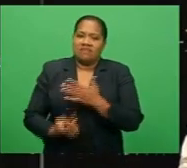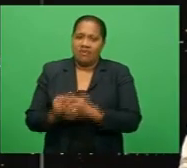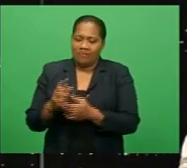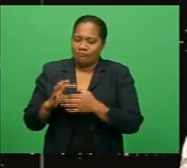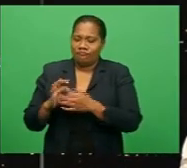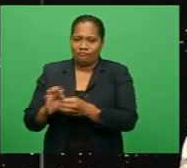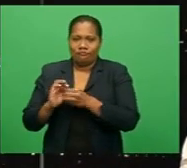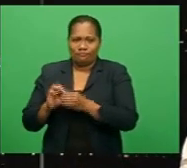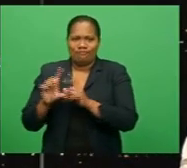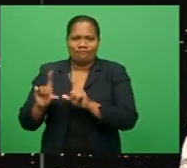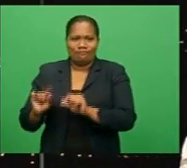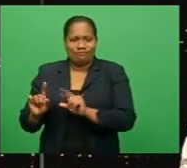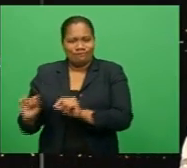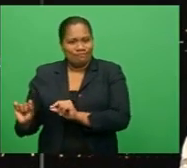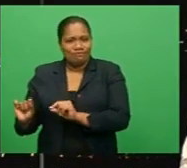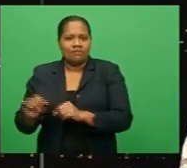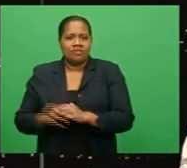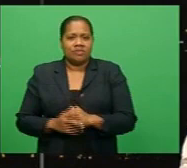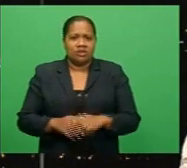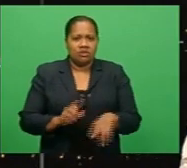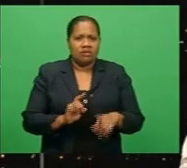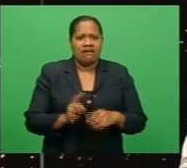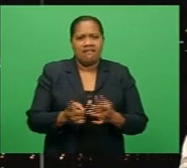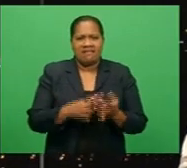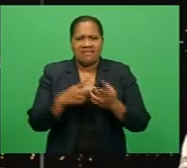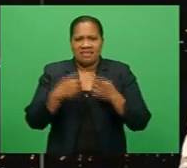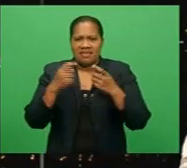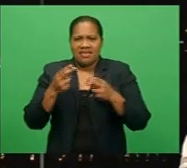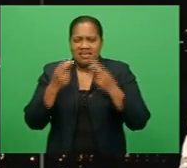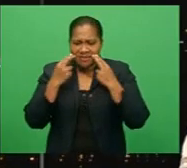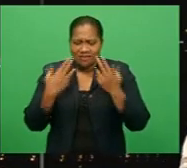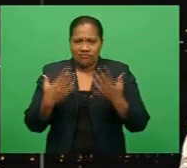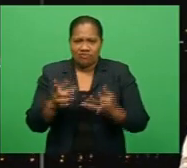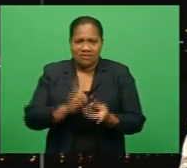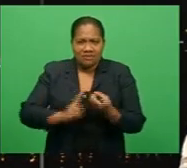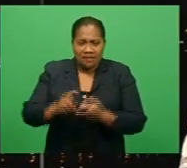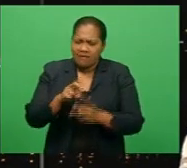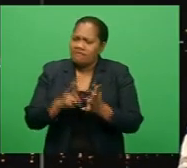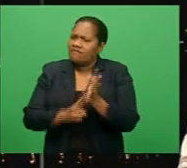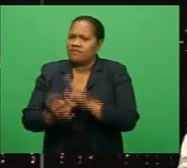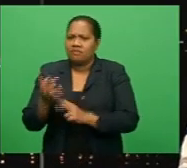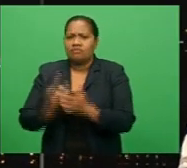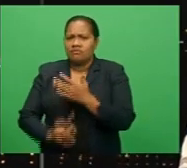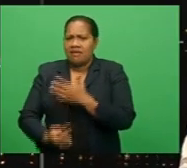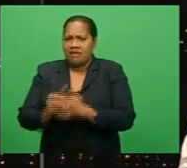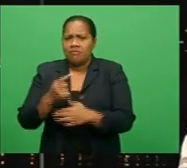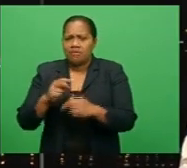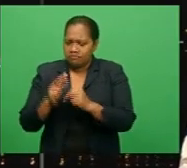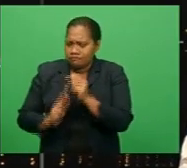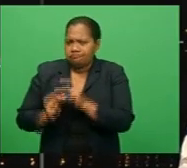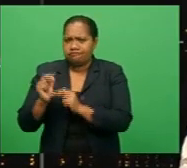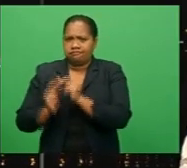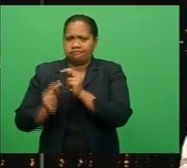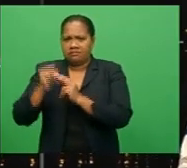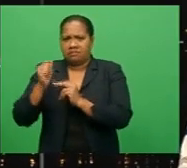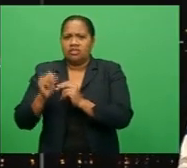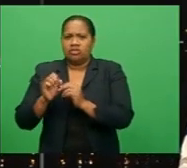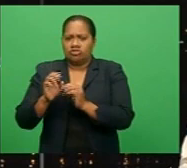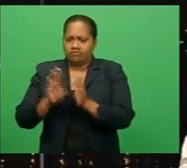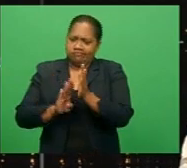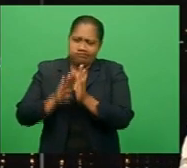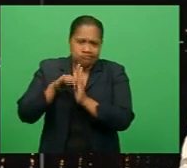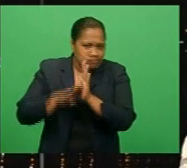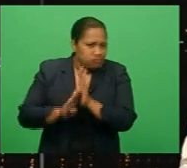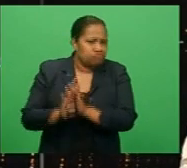hands. Following any natural disasters, the villagers react quickly to rebuild and rehabilitate, which has strengthened their resilience.